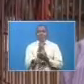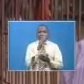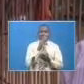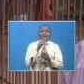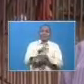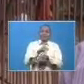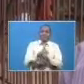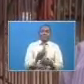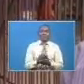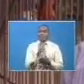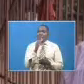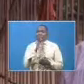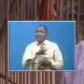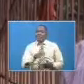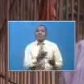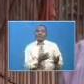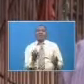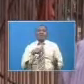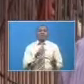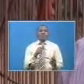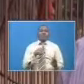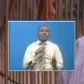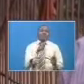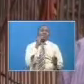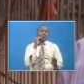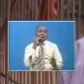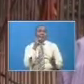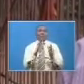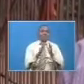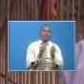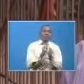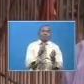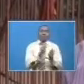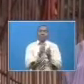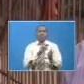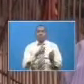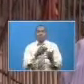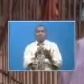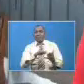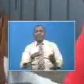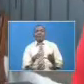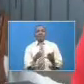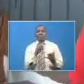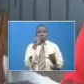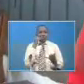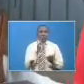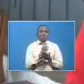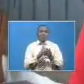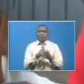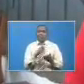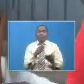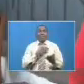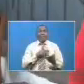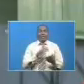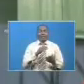evening they wait for me till I get home. We talk before they go to bed, and sometimes I read bedtime stories for them. Whenever